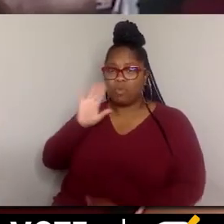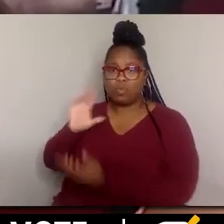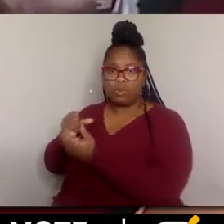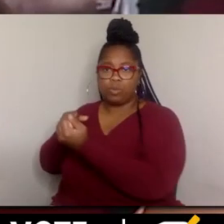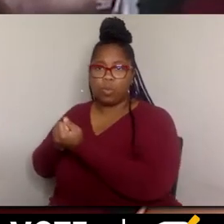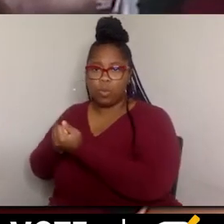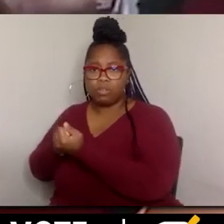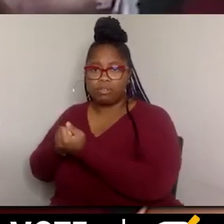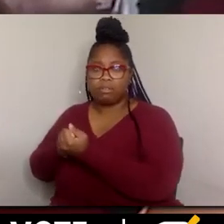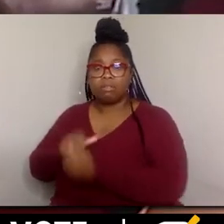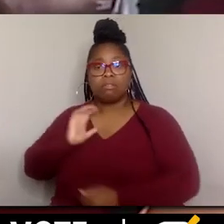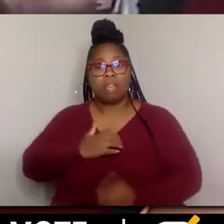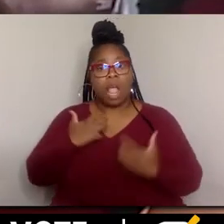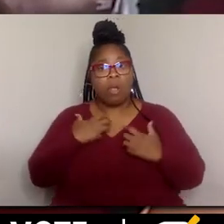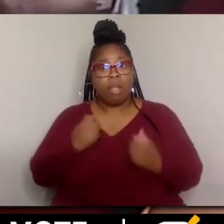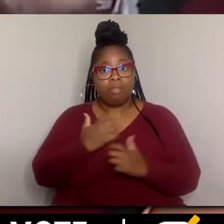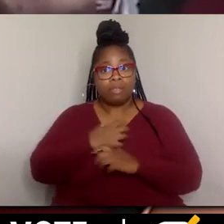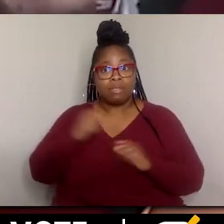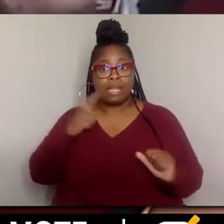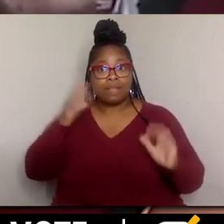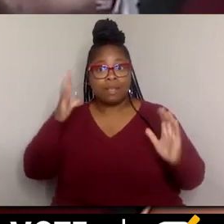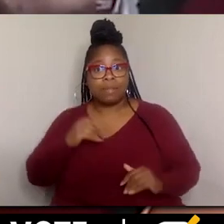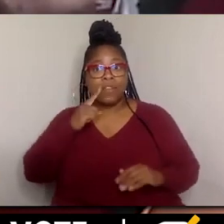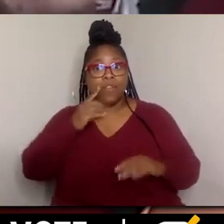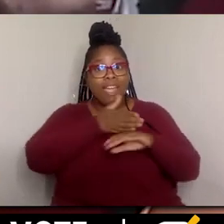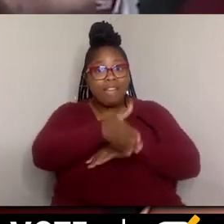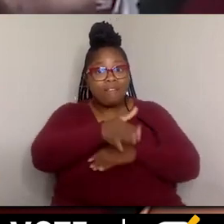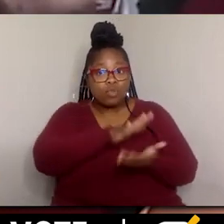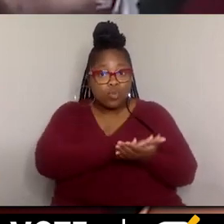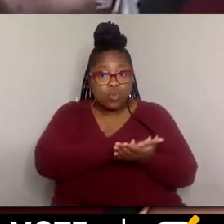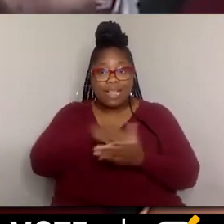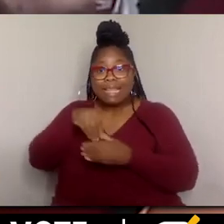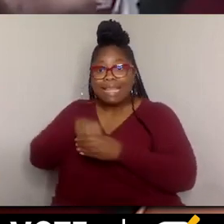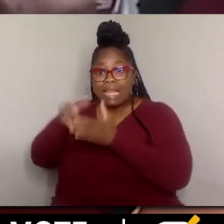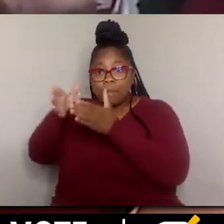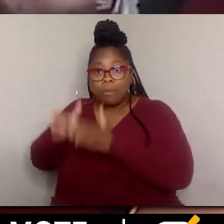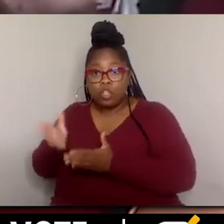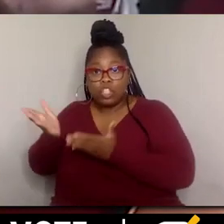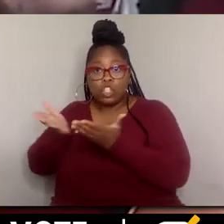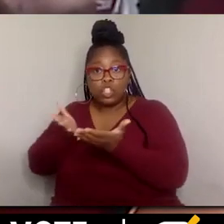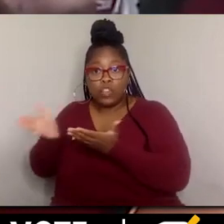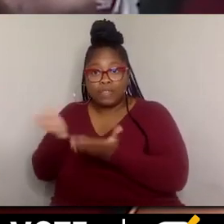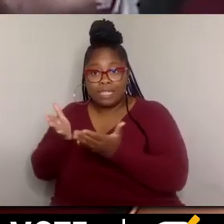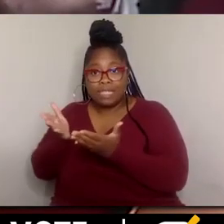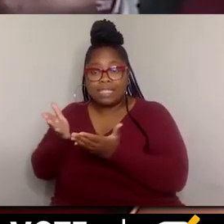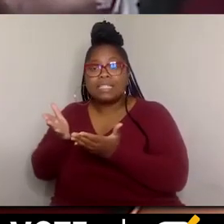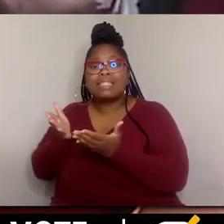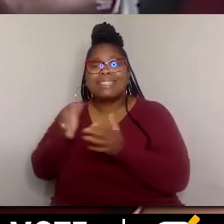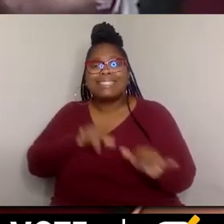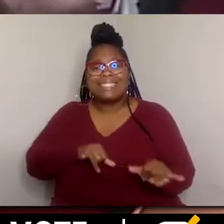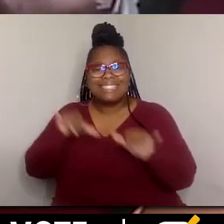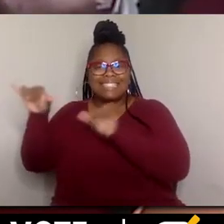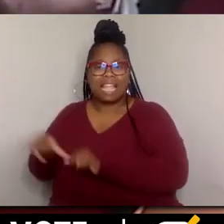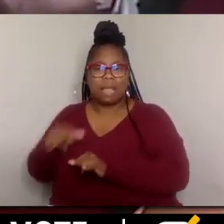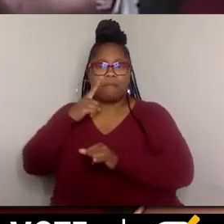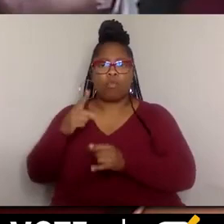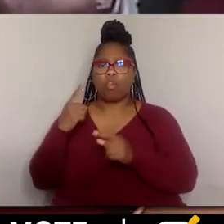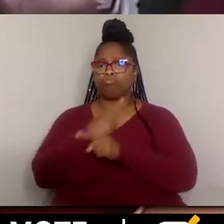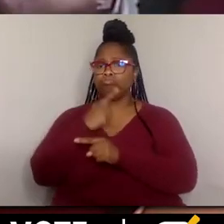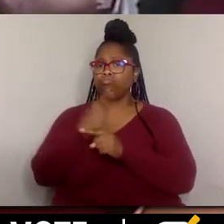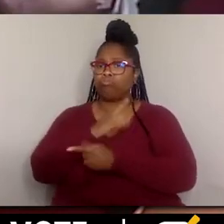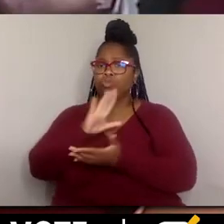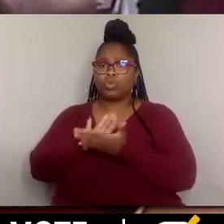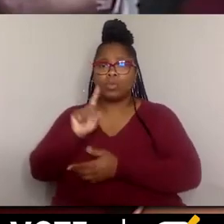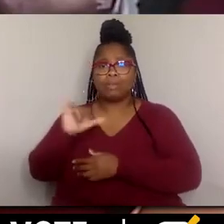and safety expectations for after-school in-person services are the same as for school day